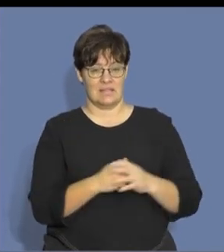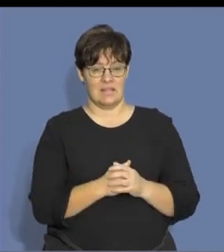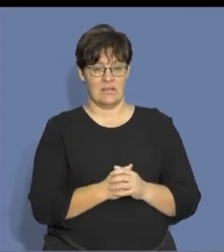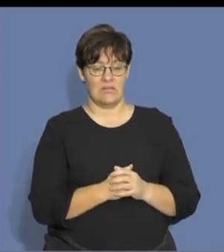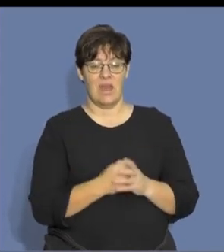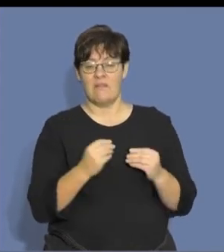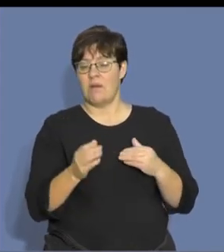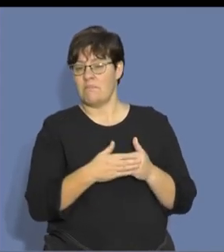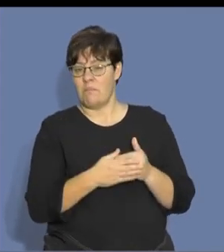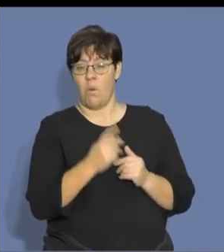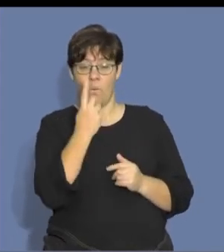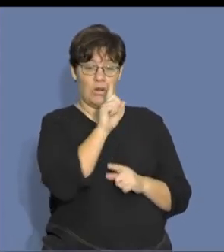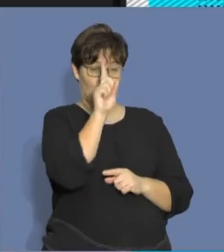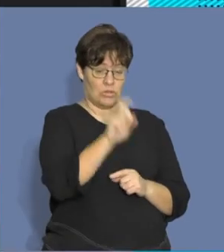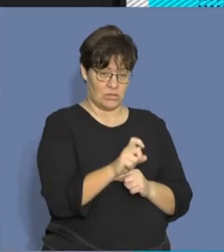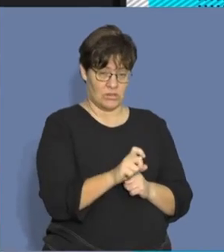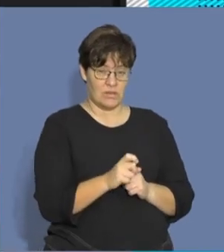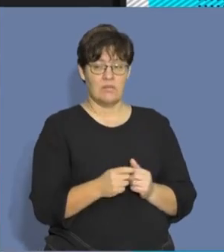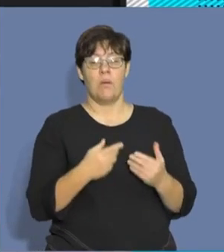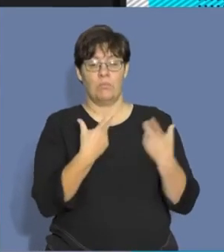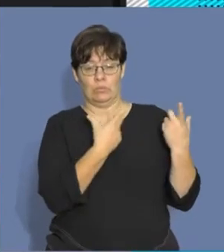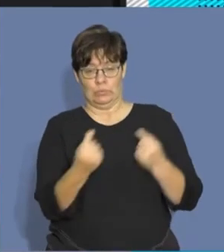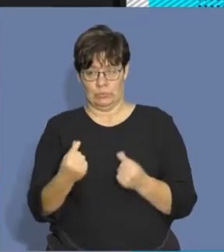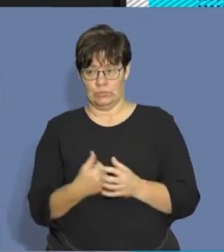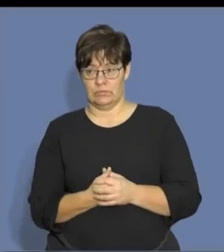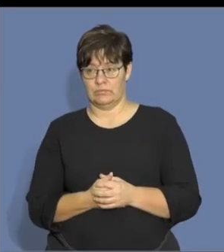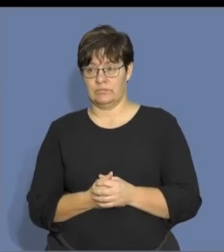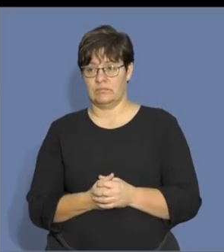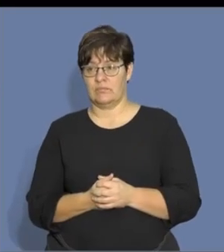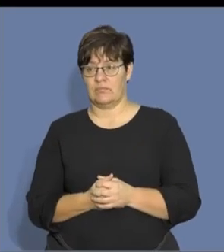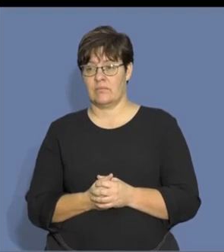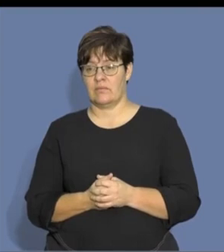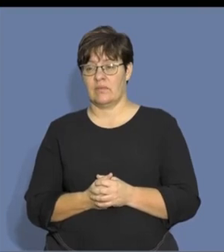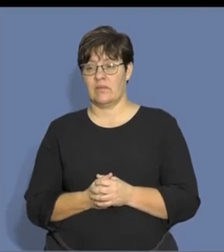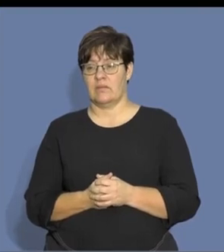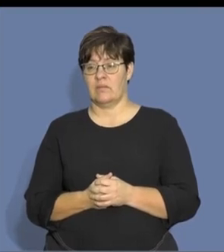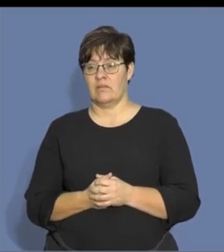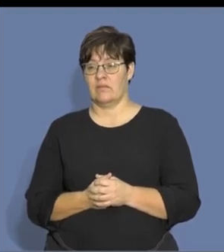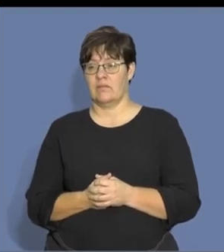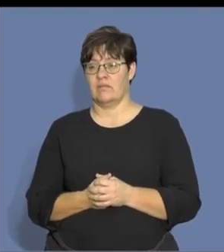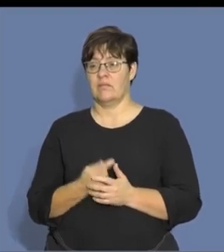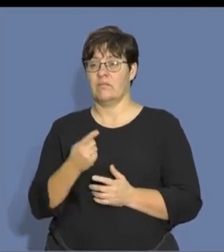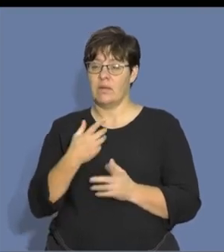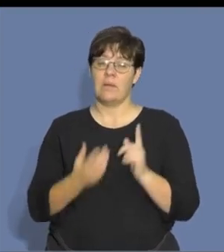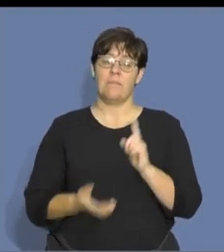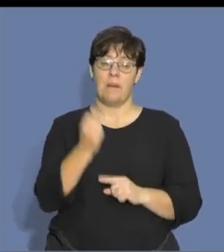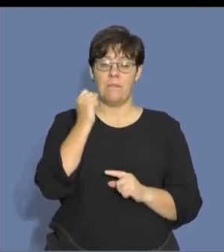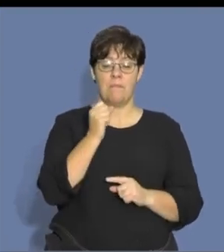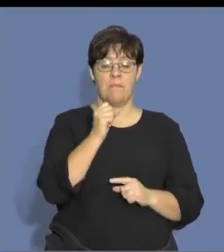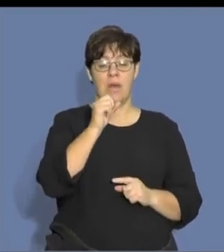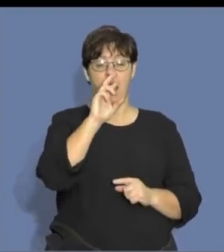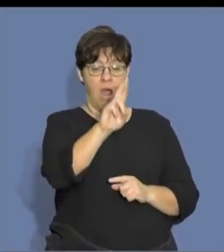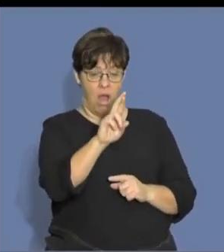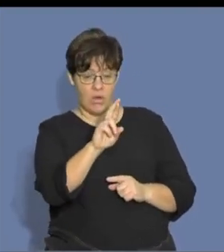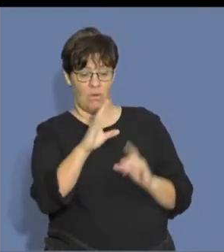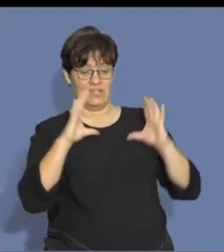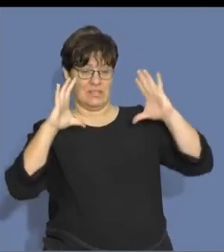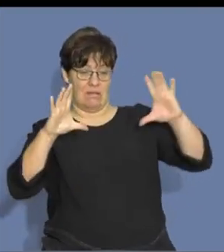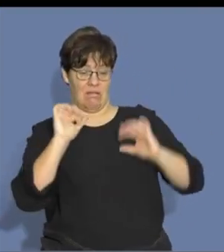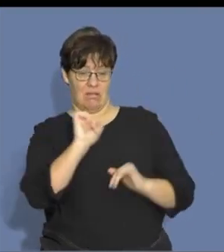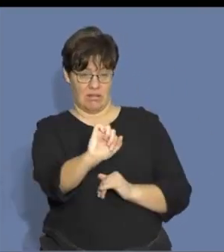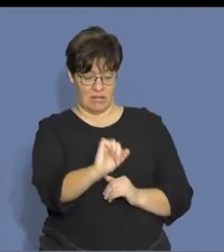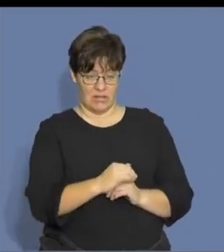got time for one more question, so let's jump straight into that. Our next question says, determine the radius of the following circle,